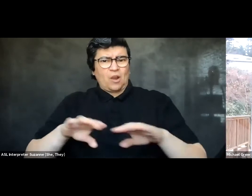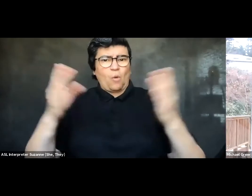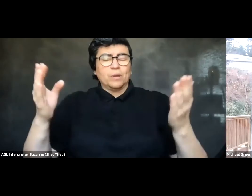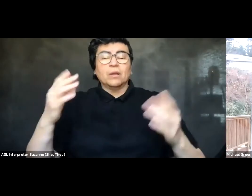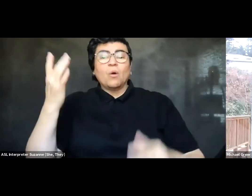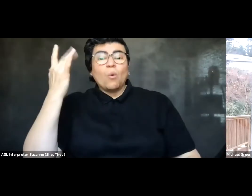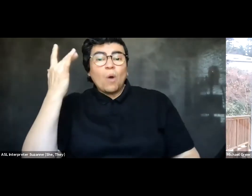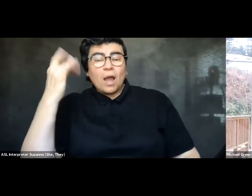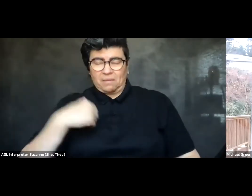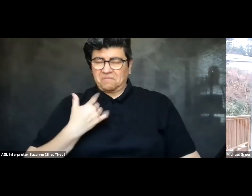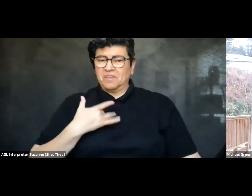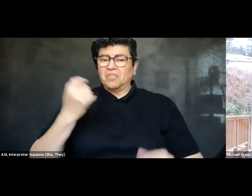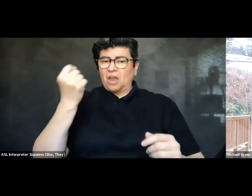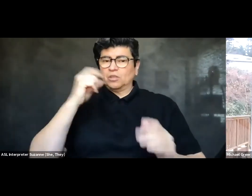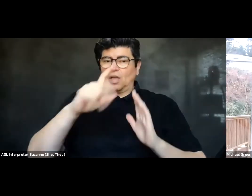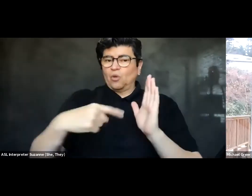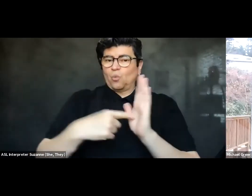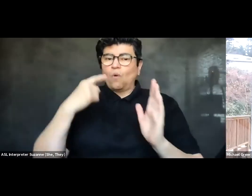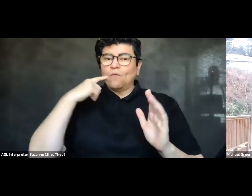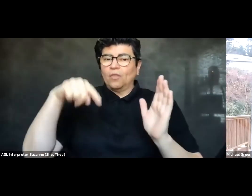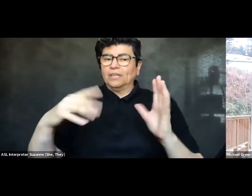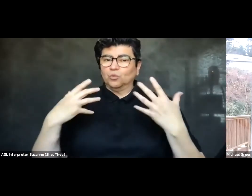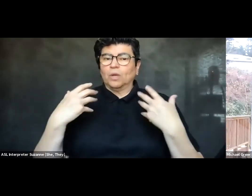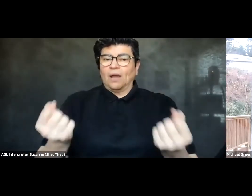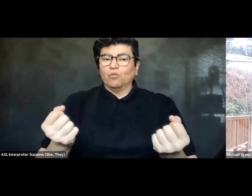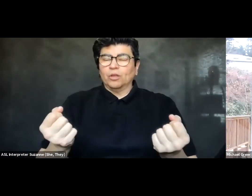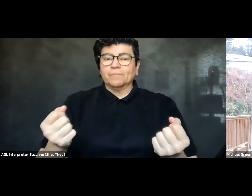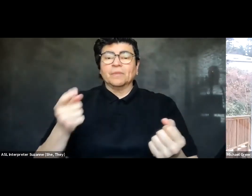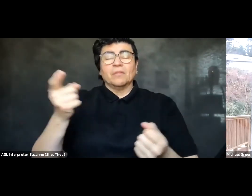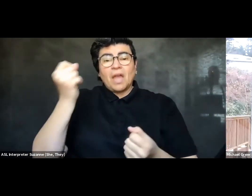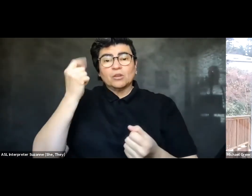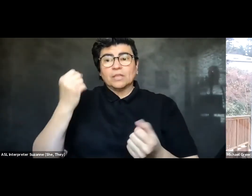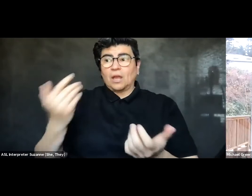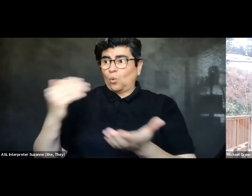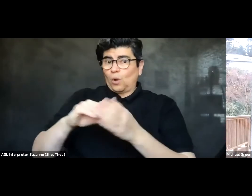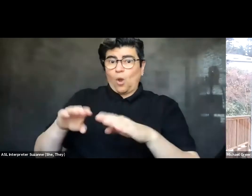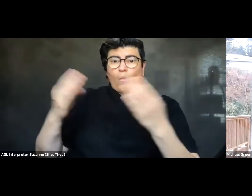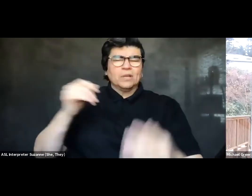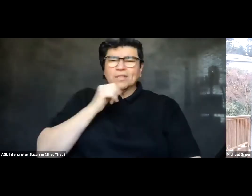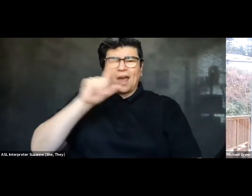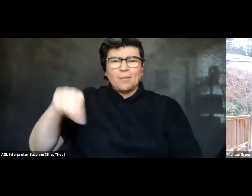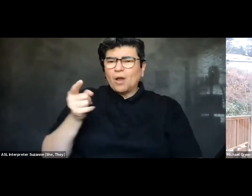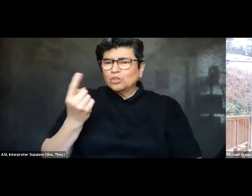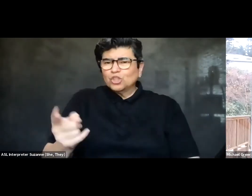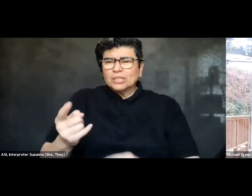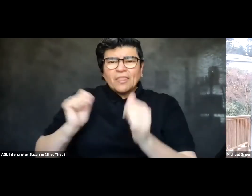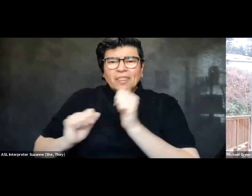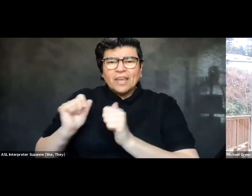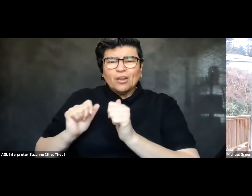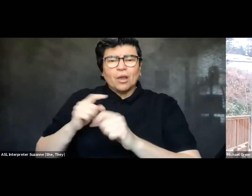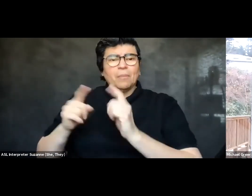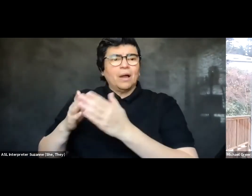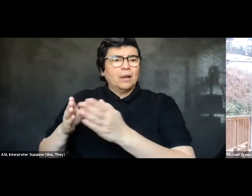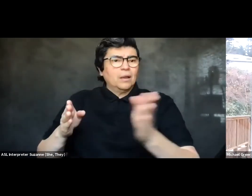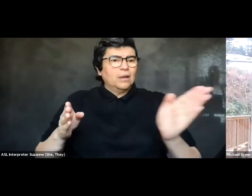in this recovery. They understand that their reopening is not just about them, but it is about